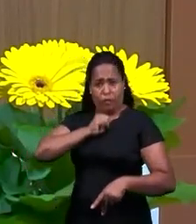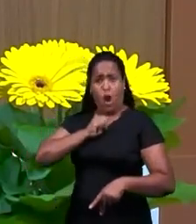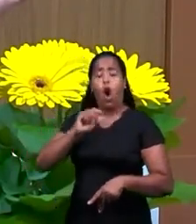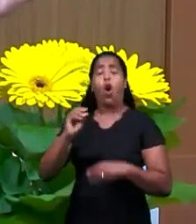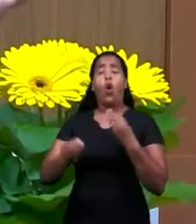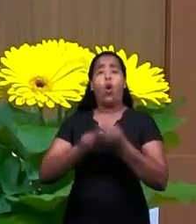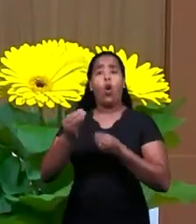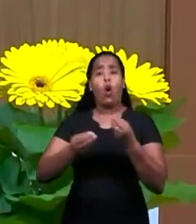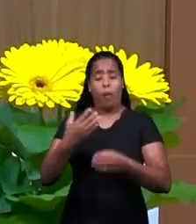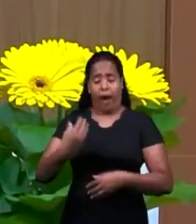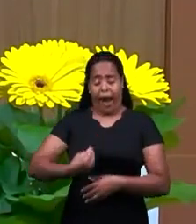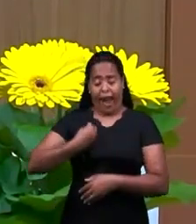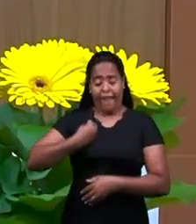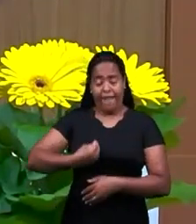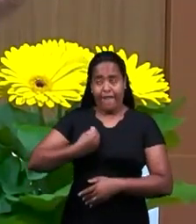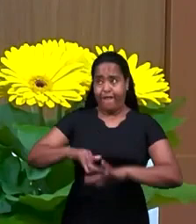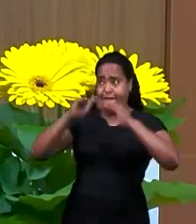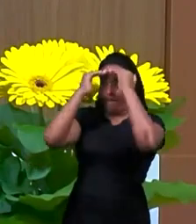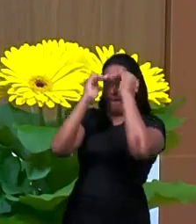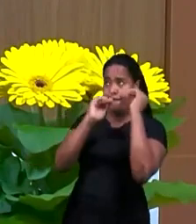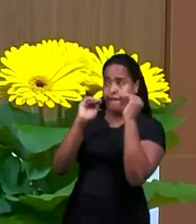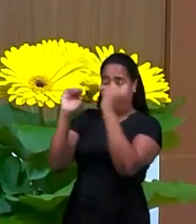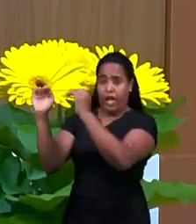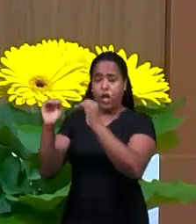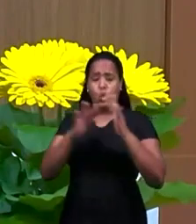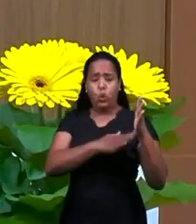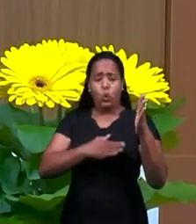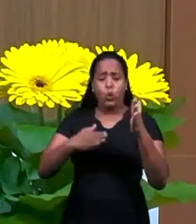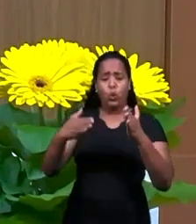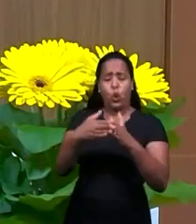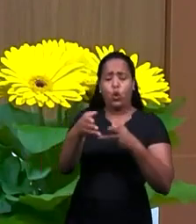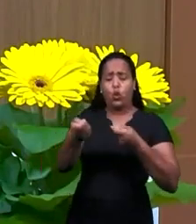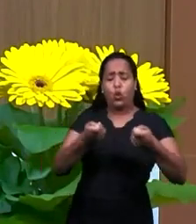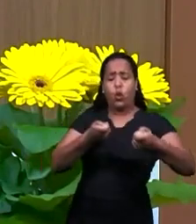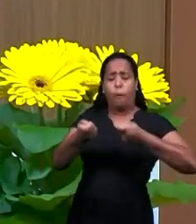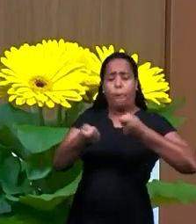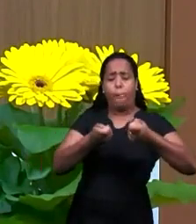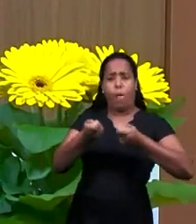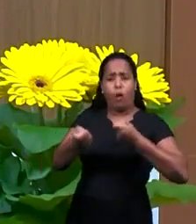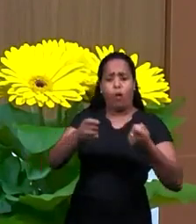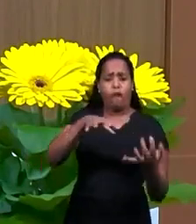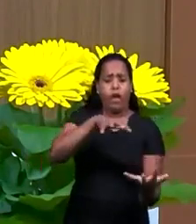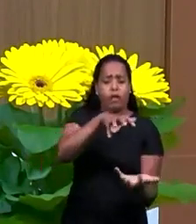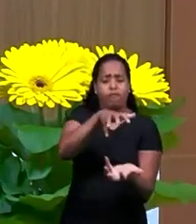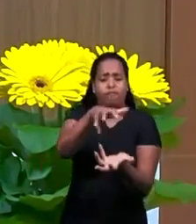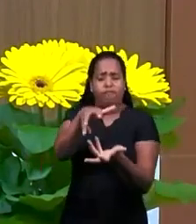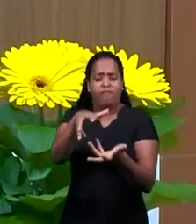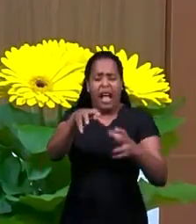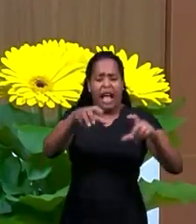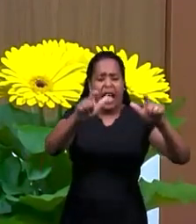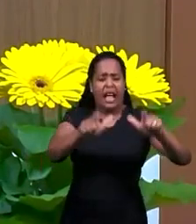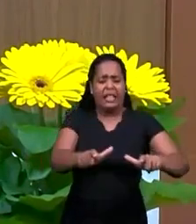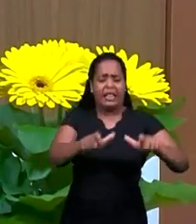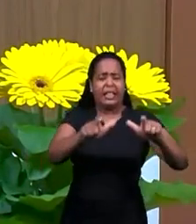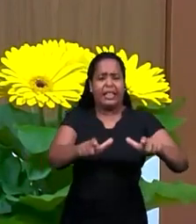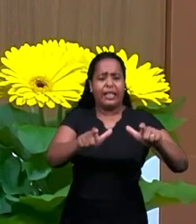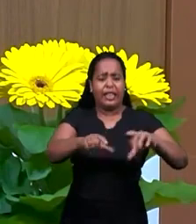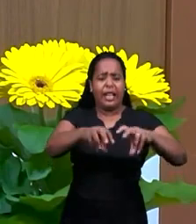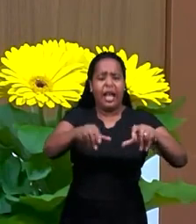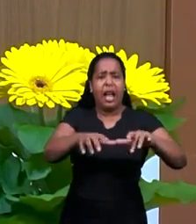because all their deeds, all the government, land, and